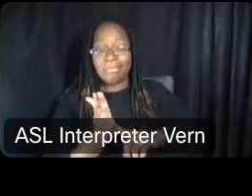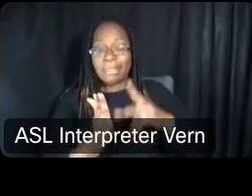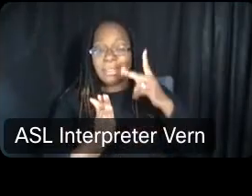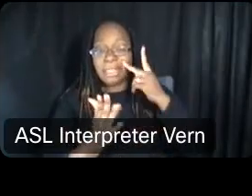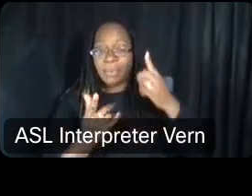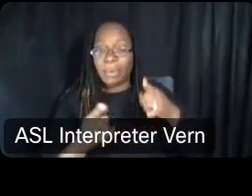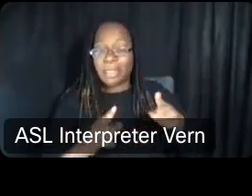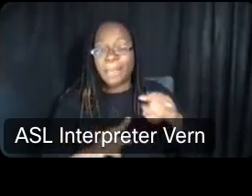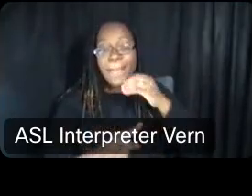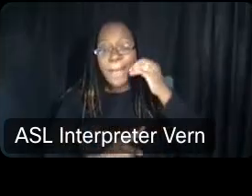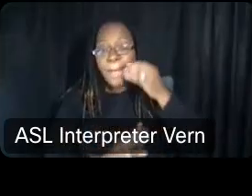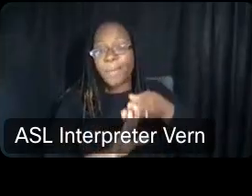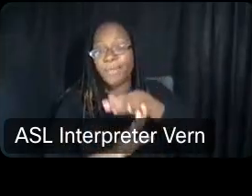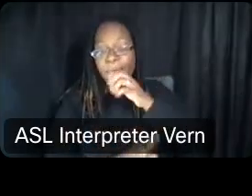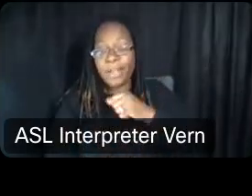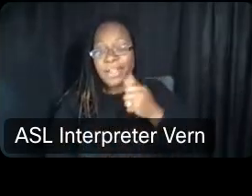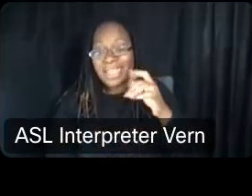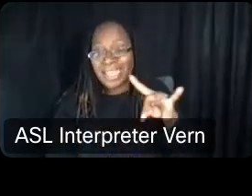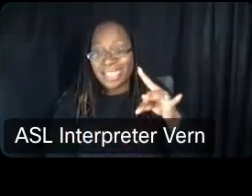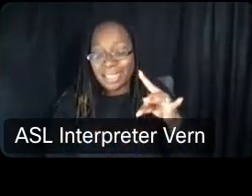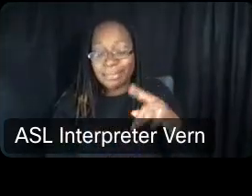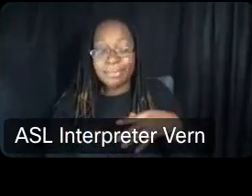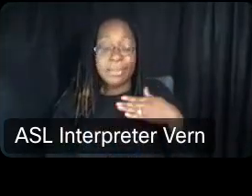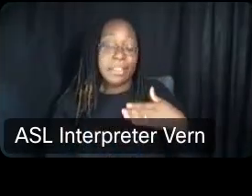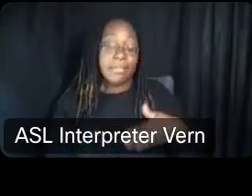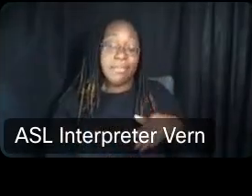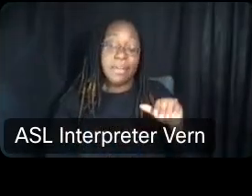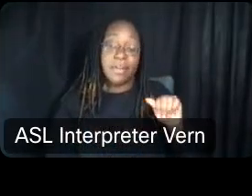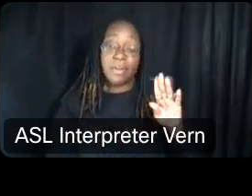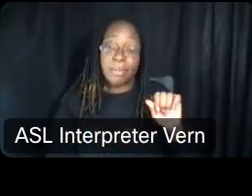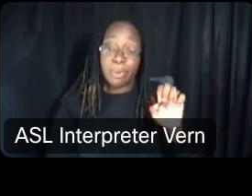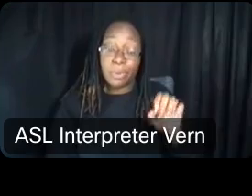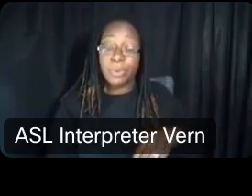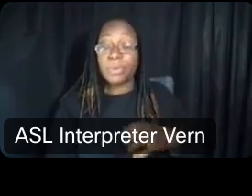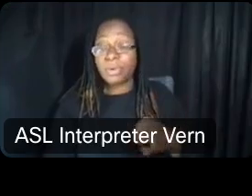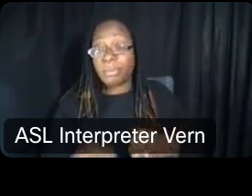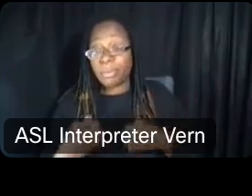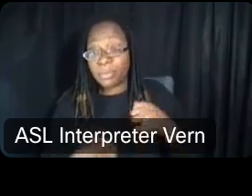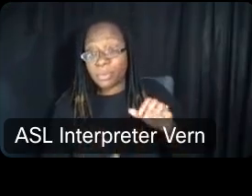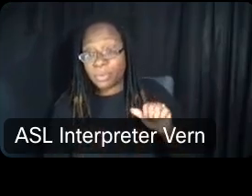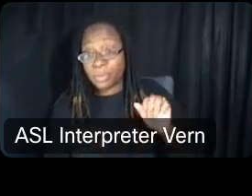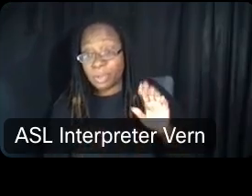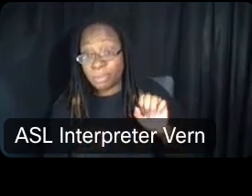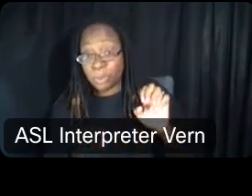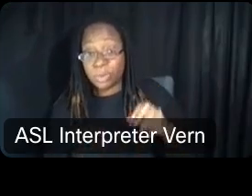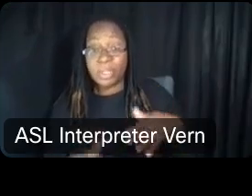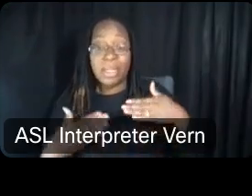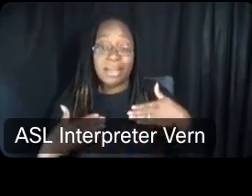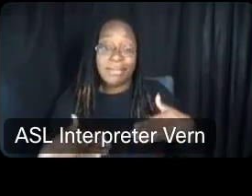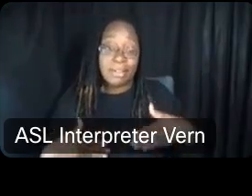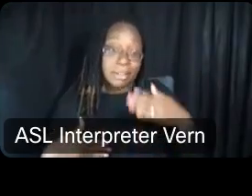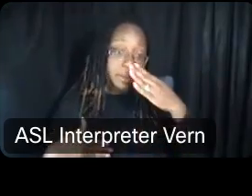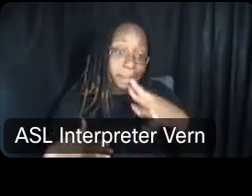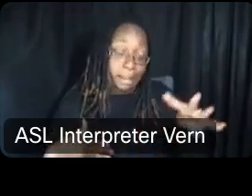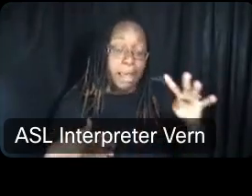as physical abuse, emotional abuse, physical neglect, etc. Since then, there's also been a body